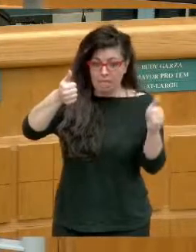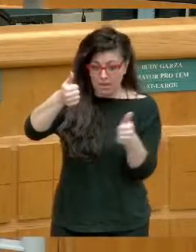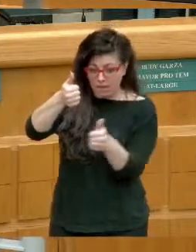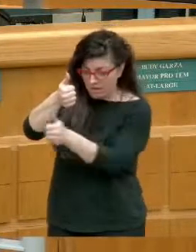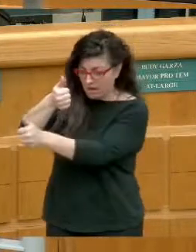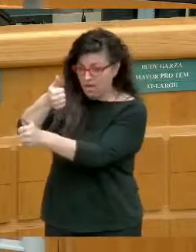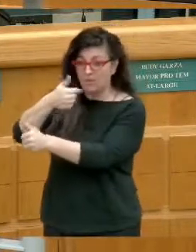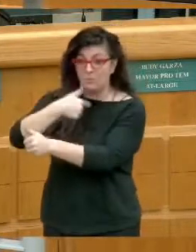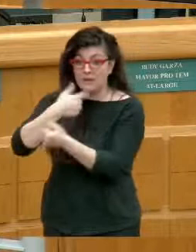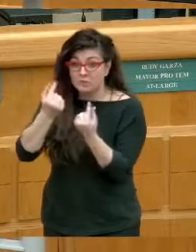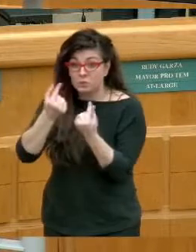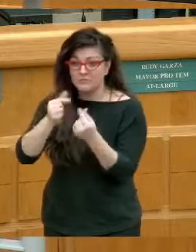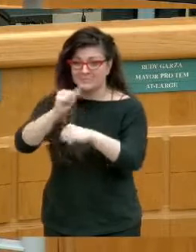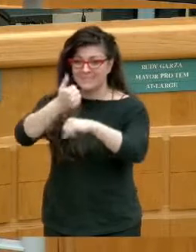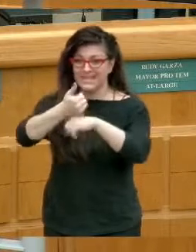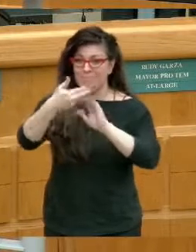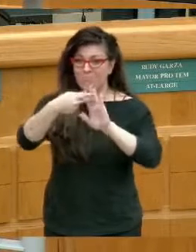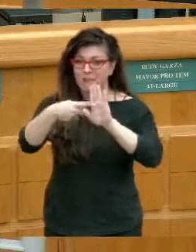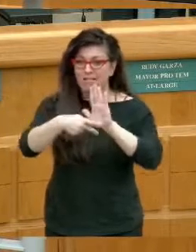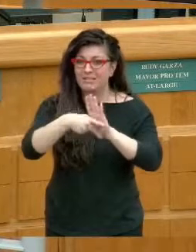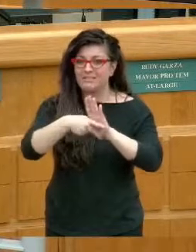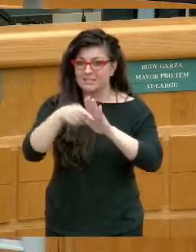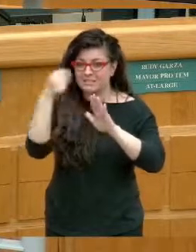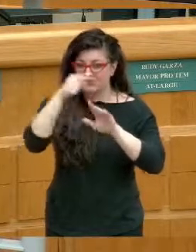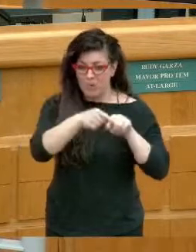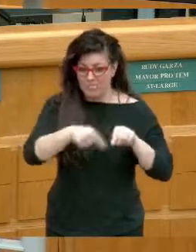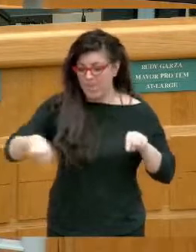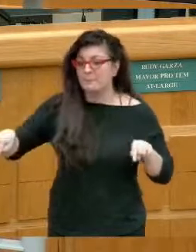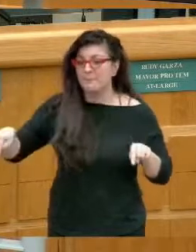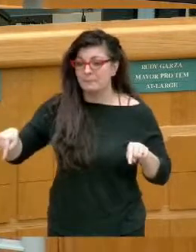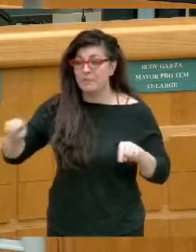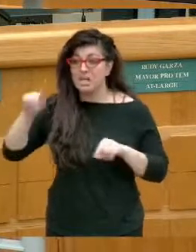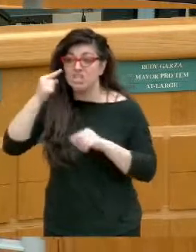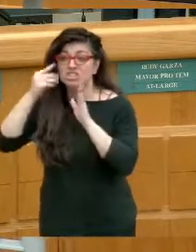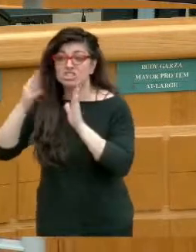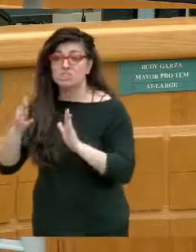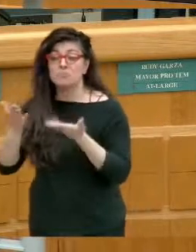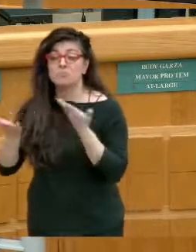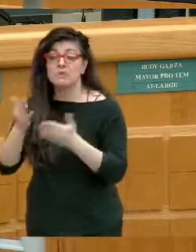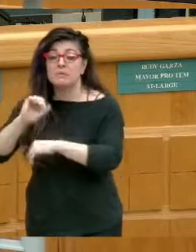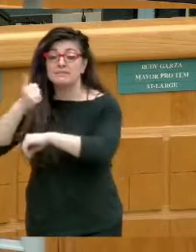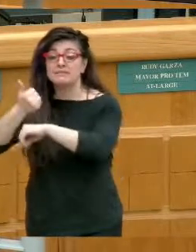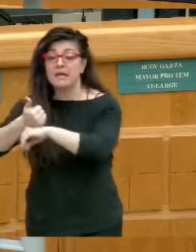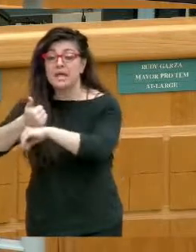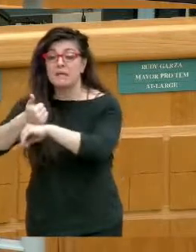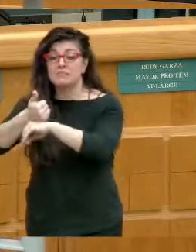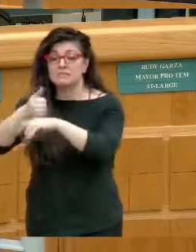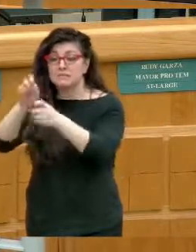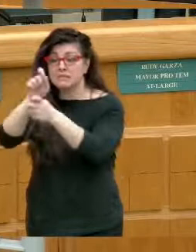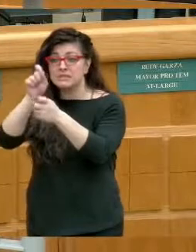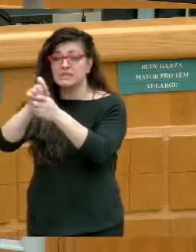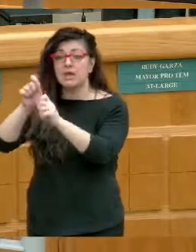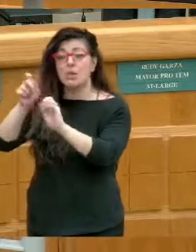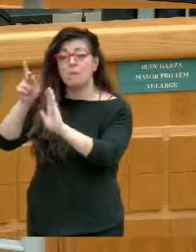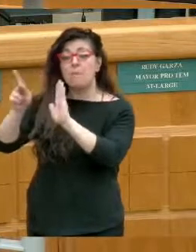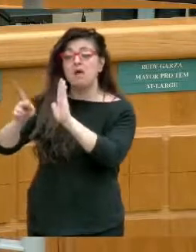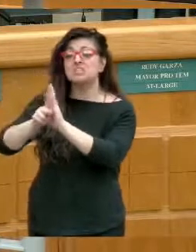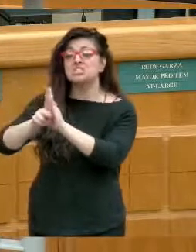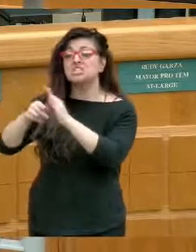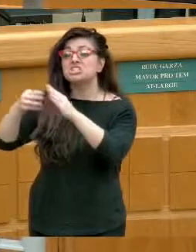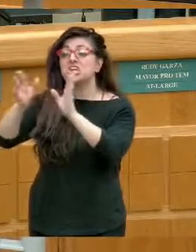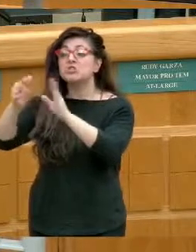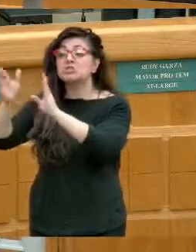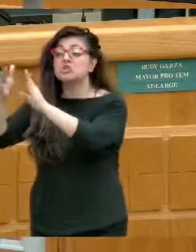there's people above me that set more general policies. The governor sets very general policies, and then each of us below, as you go down the totem